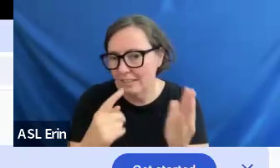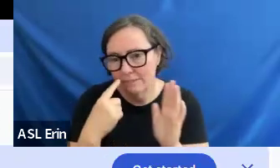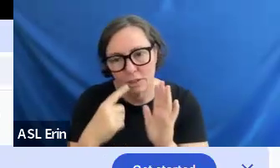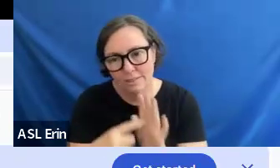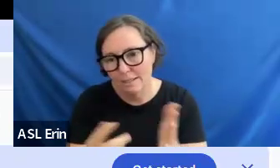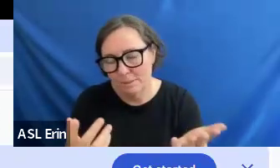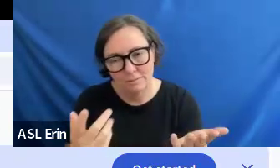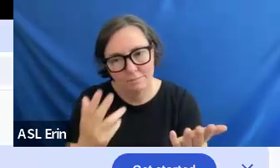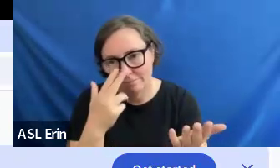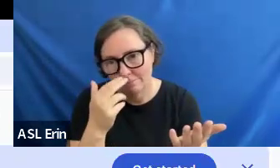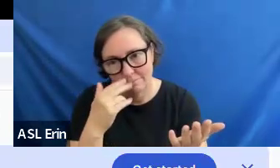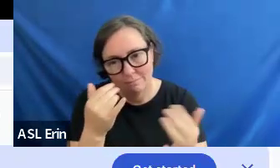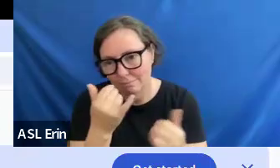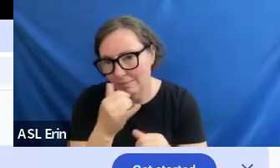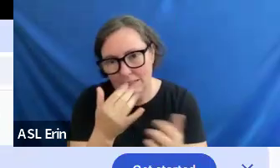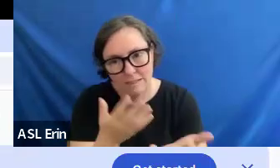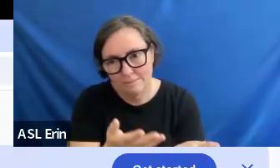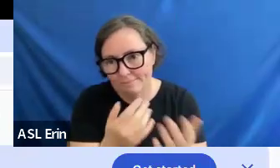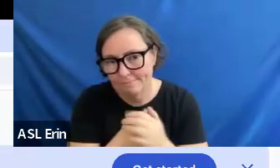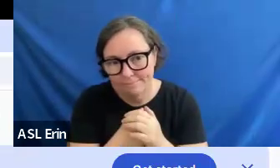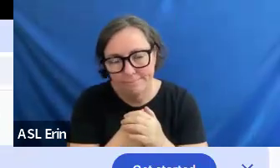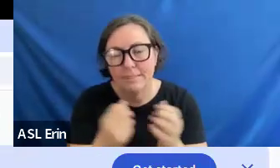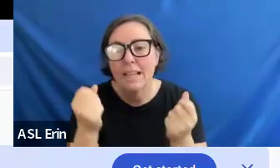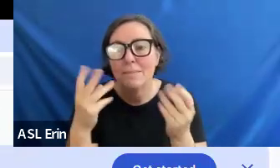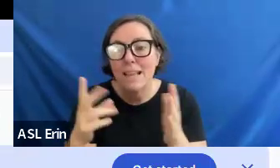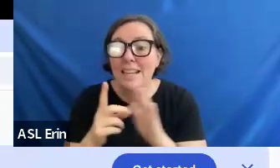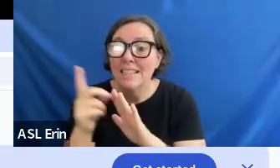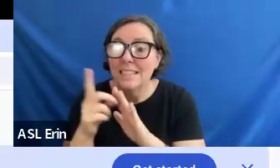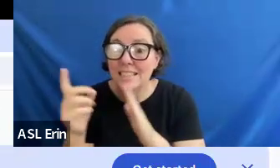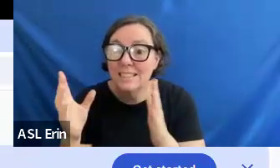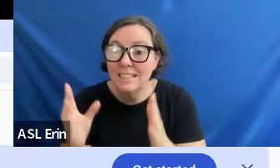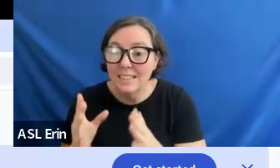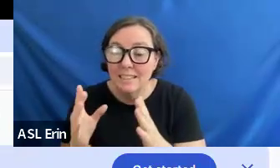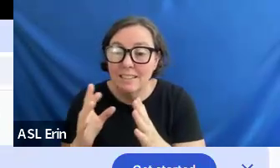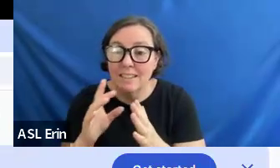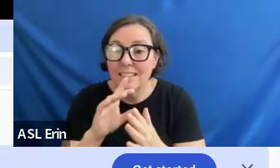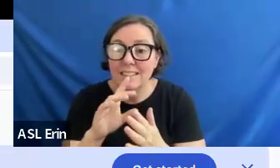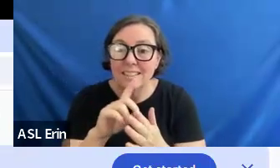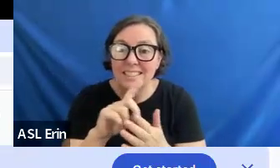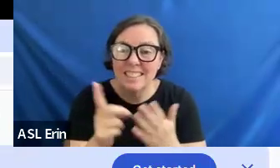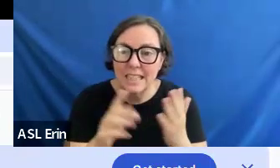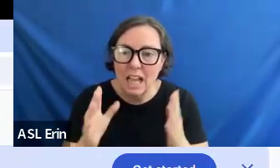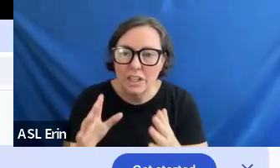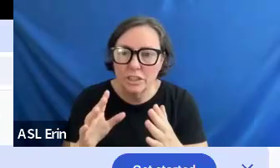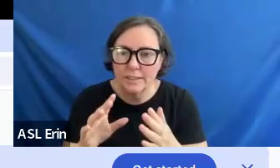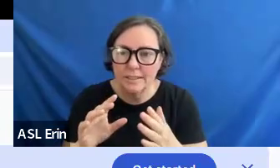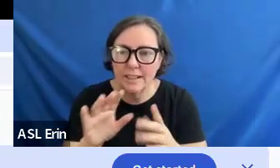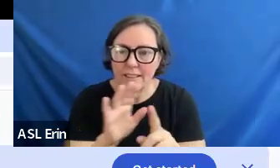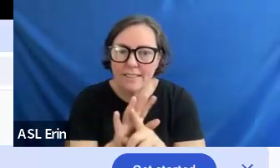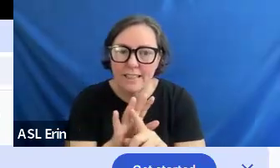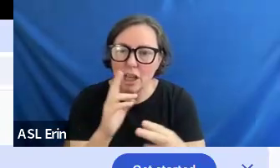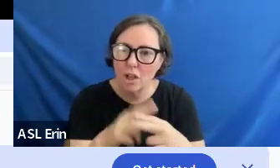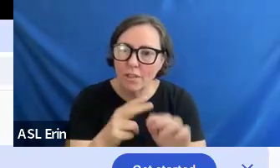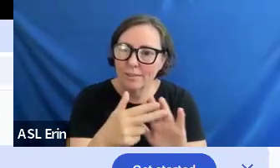tongue in cheek because a lot of developers and designers style links and they call